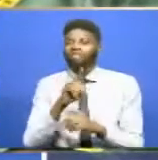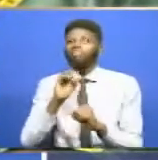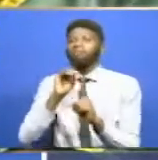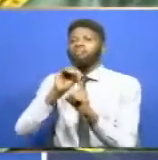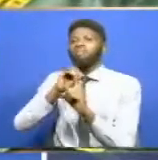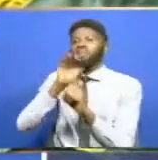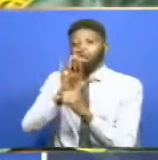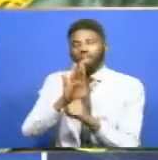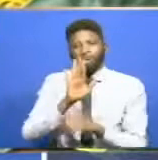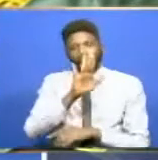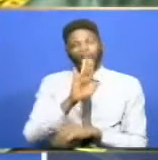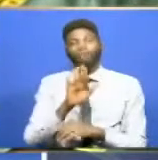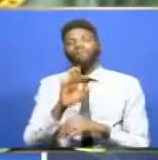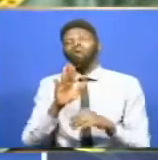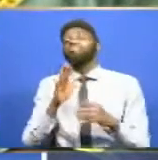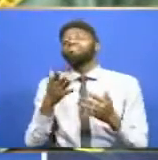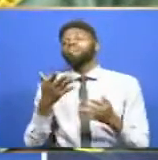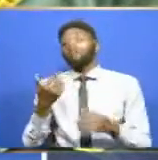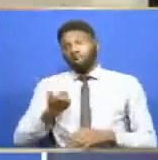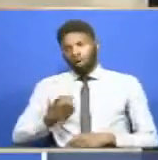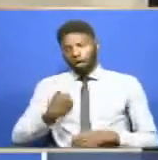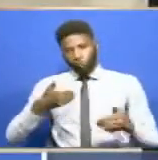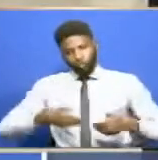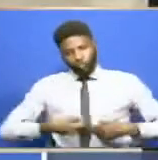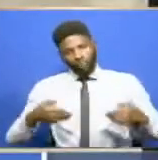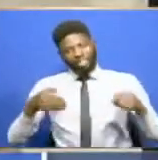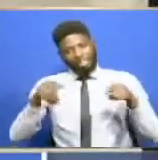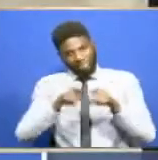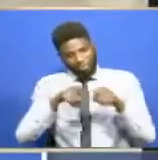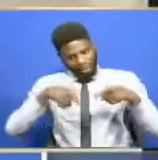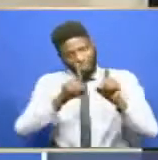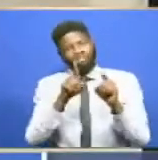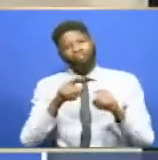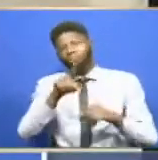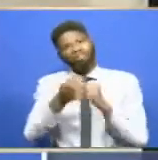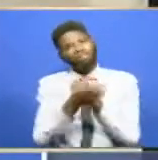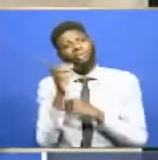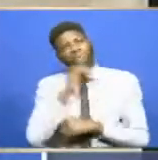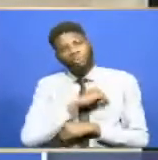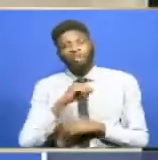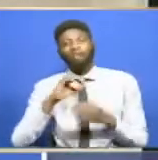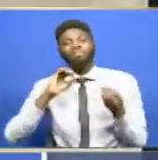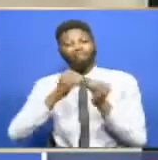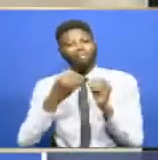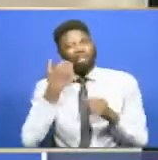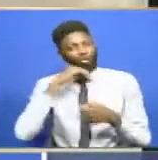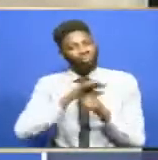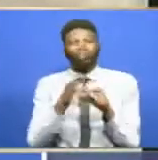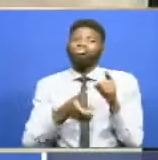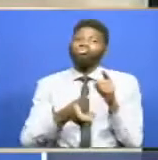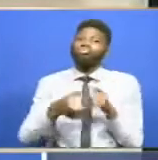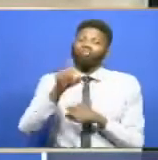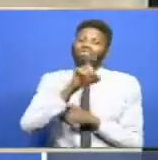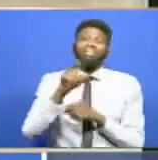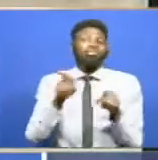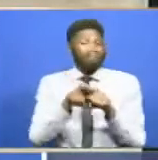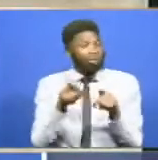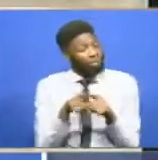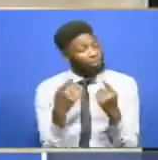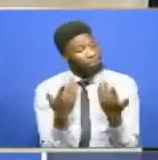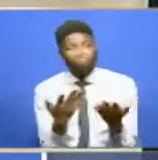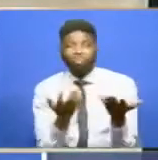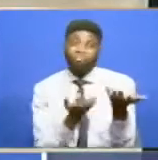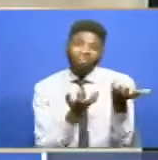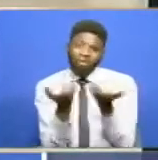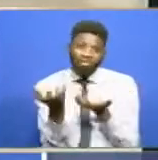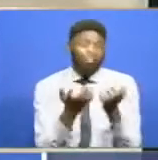peers. Is it because of what you just said, that the numbers are increasing and, of course, businesses